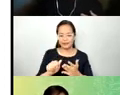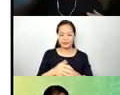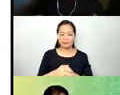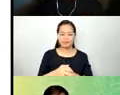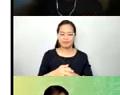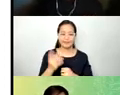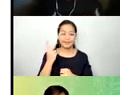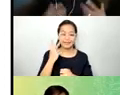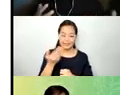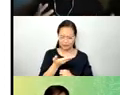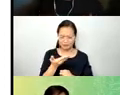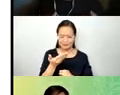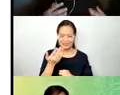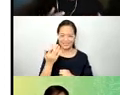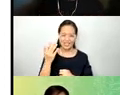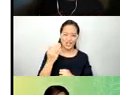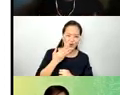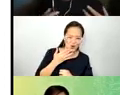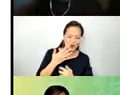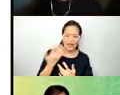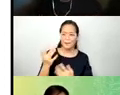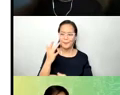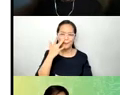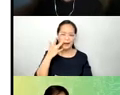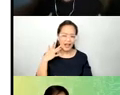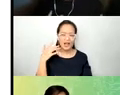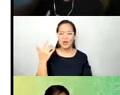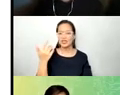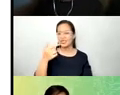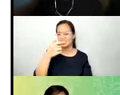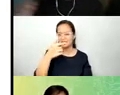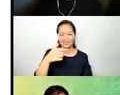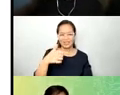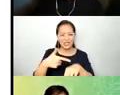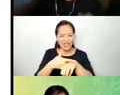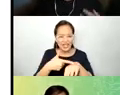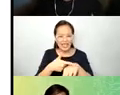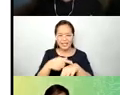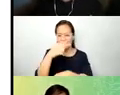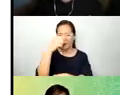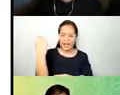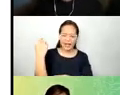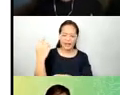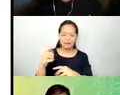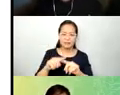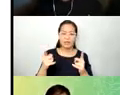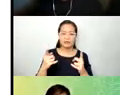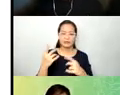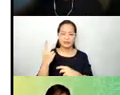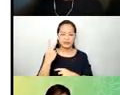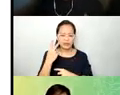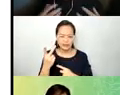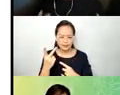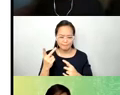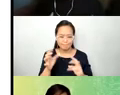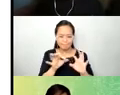we can see the colors, the browns, the grays, the blacks, but putting it together to form and